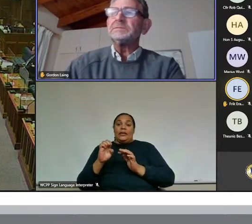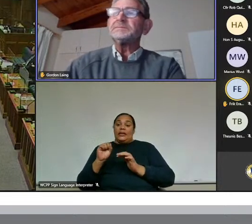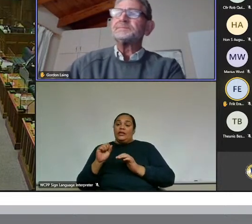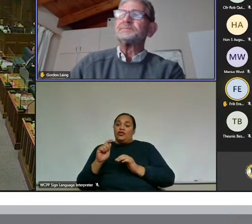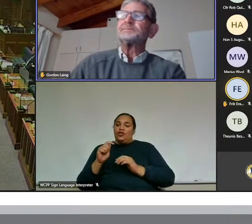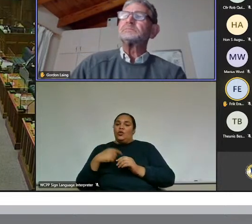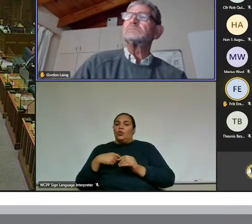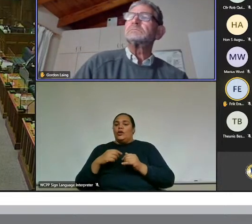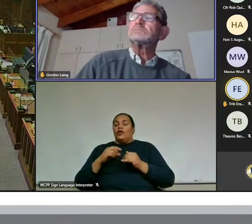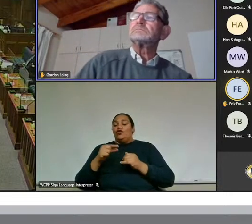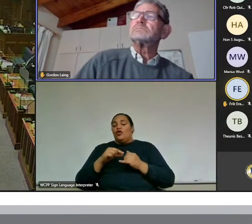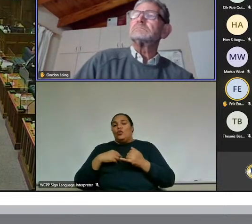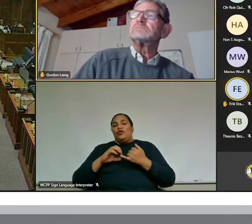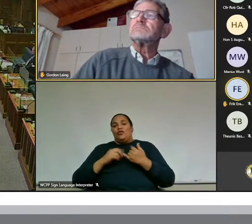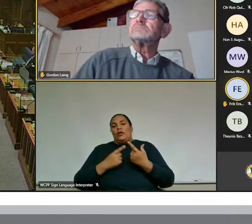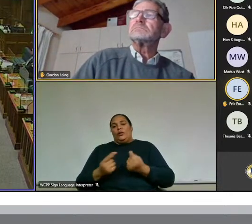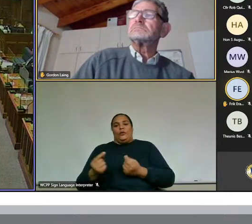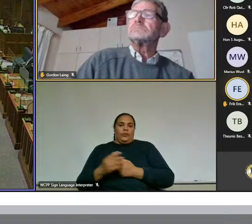to do.